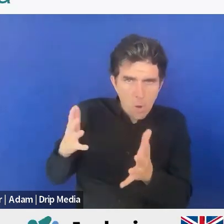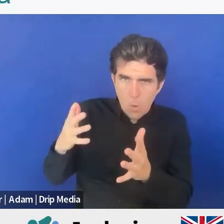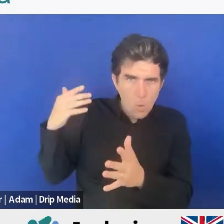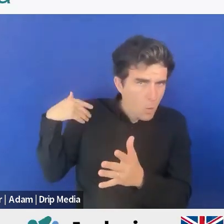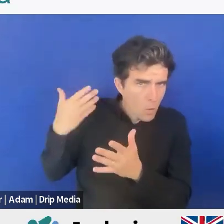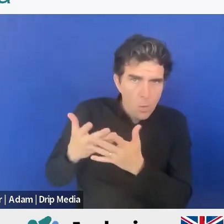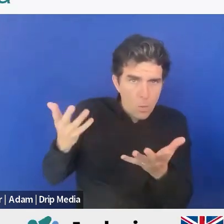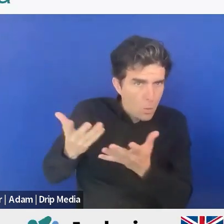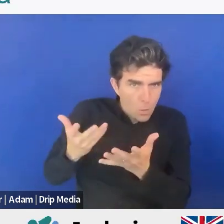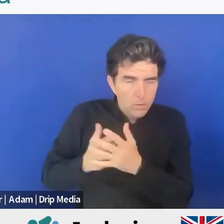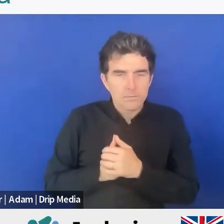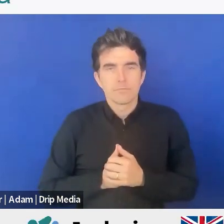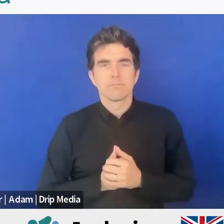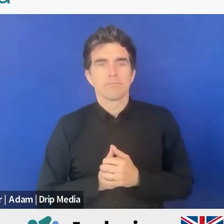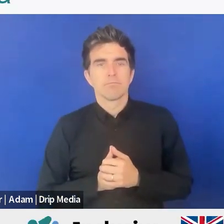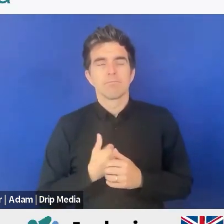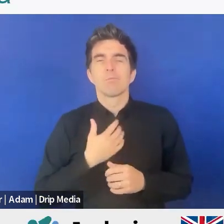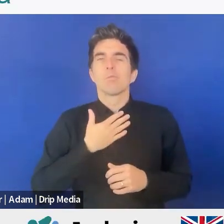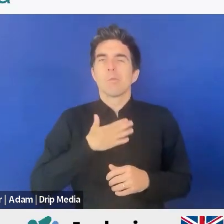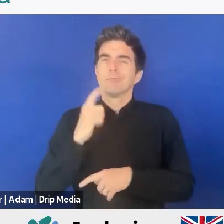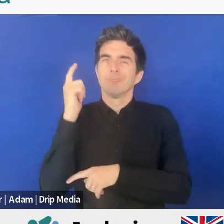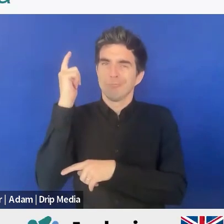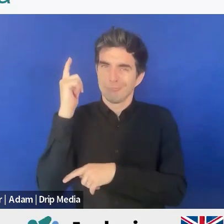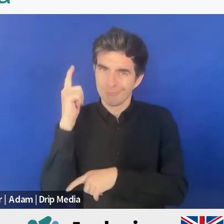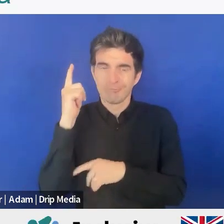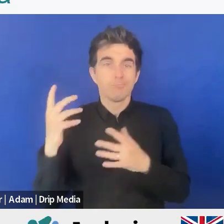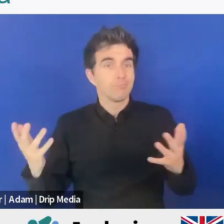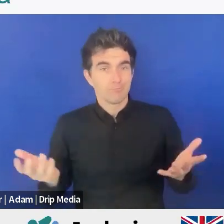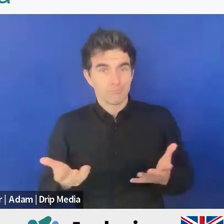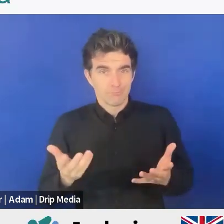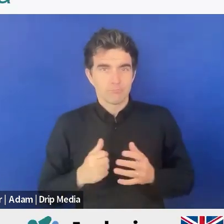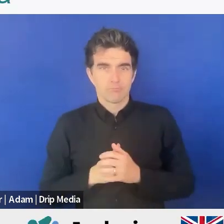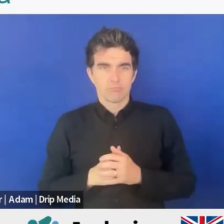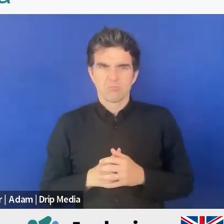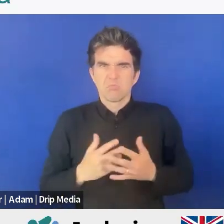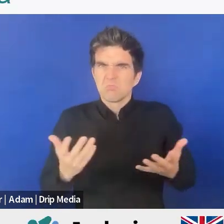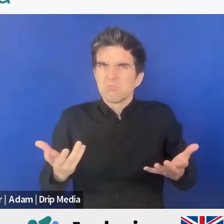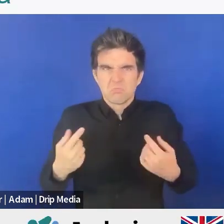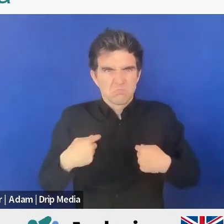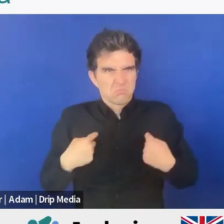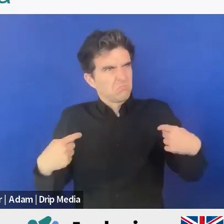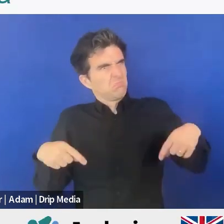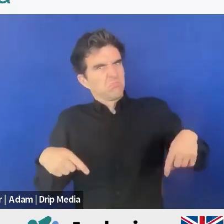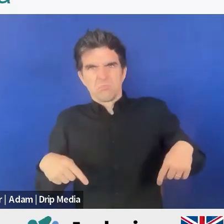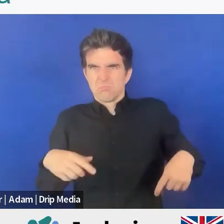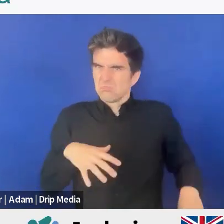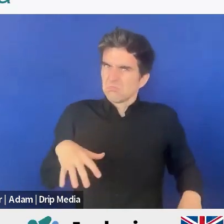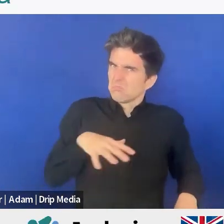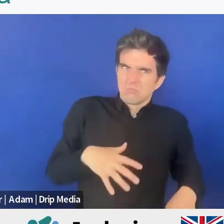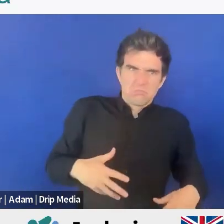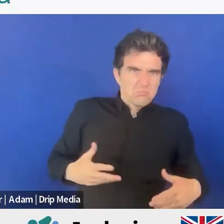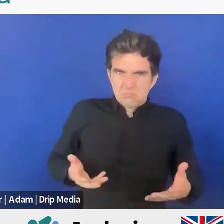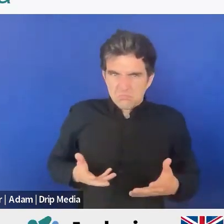of our outreach and identification effort in Nepal. Our approach has always been rooted with